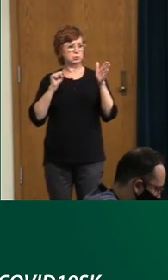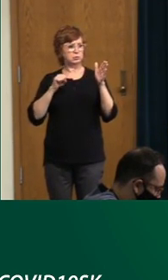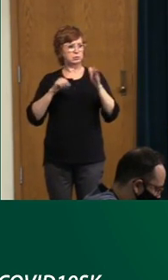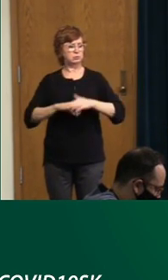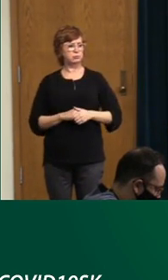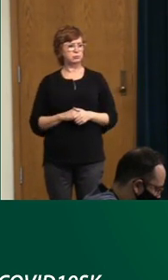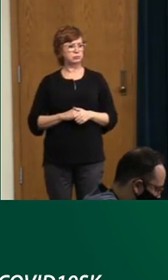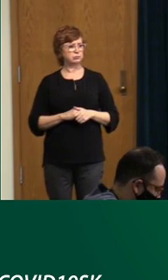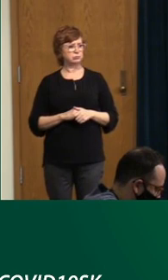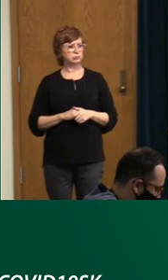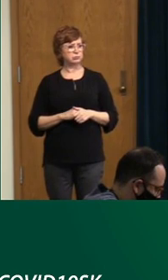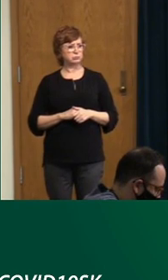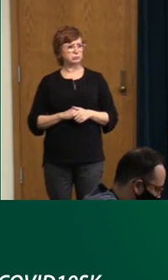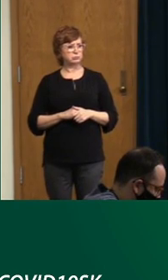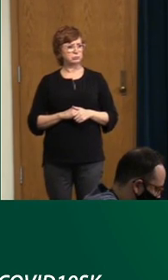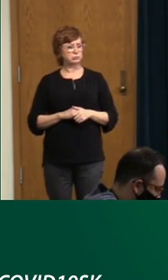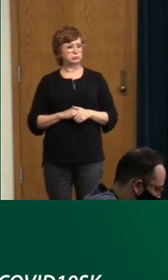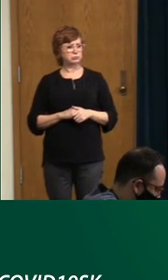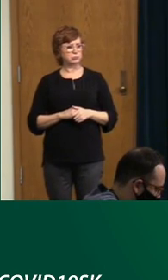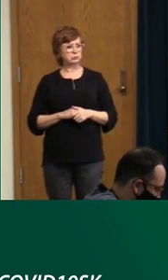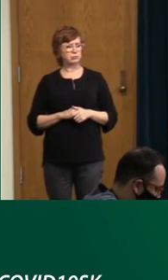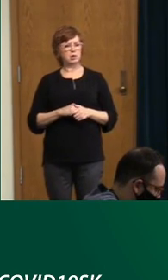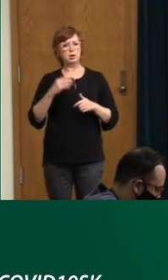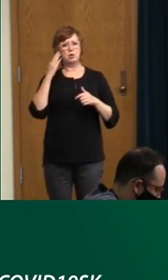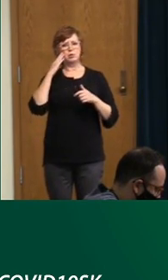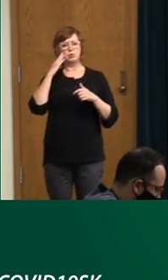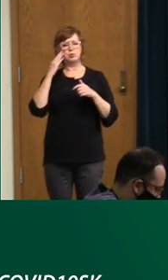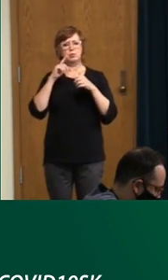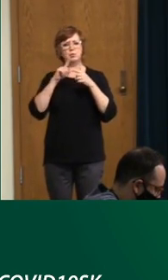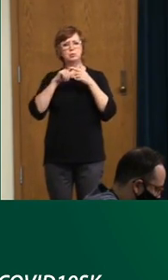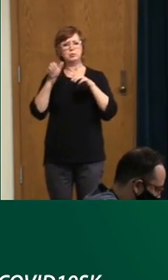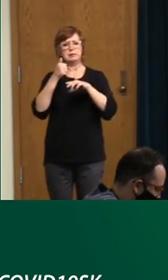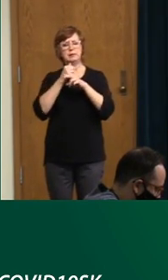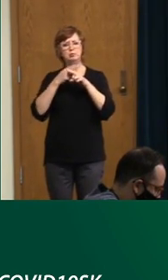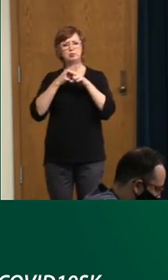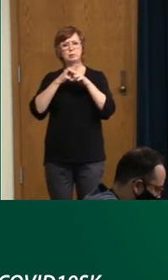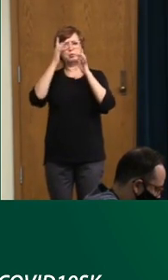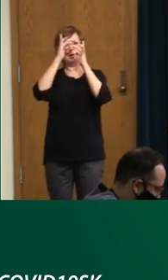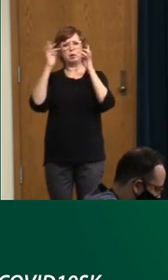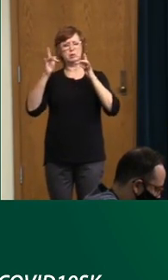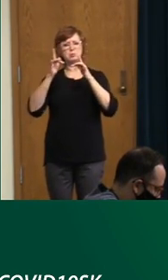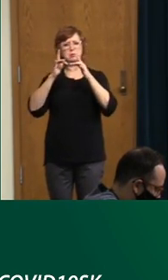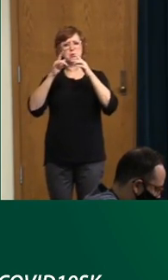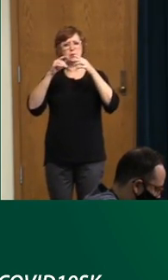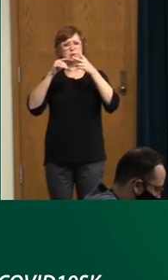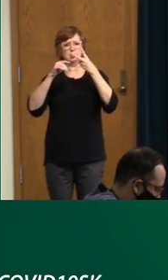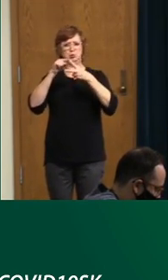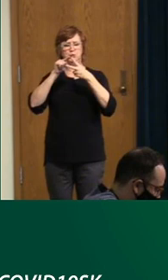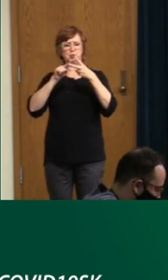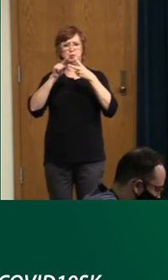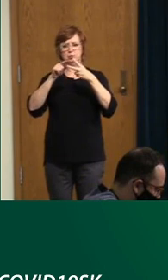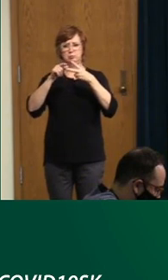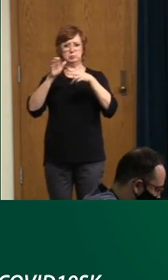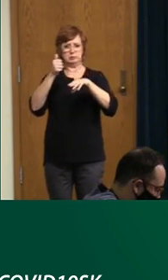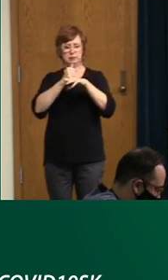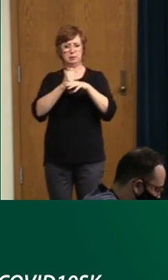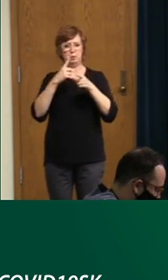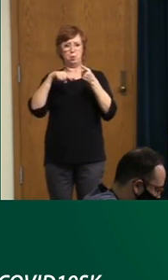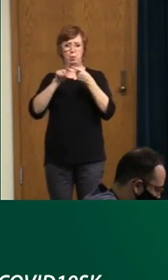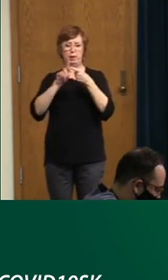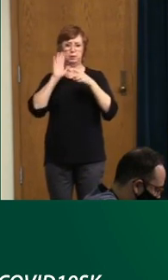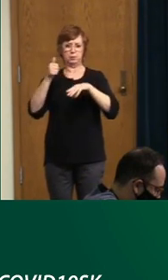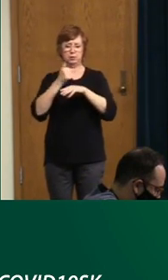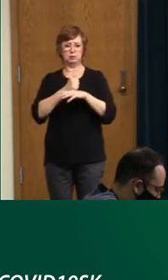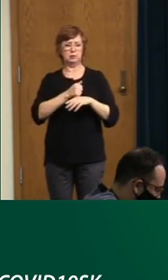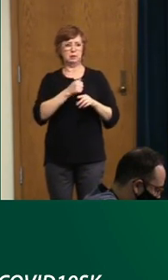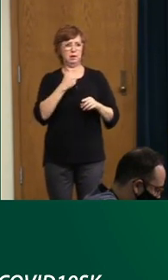what point would the field hospitals come into play in that situation? We have various steps to be able to get to that point.